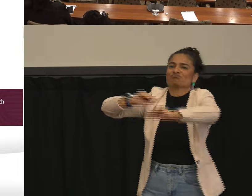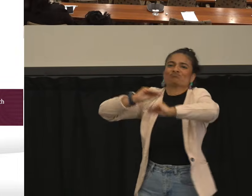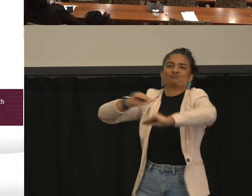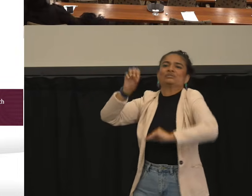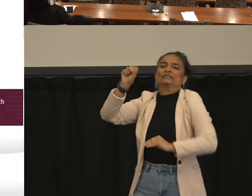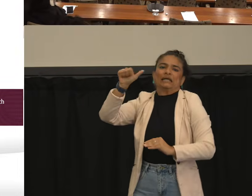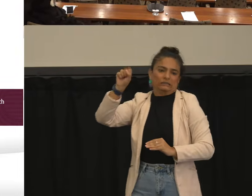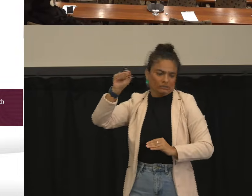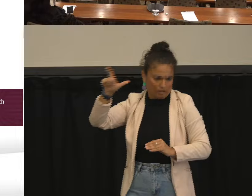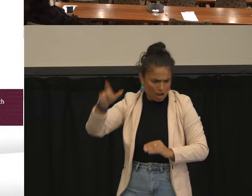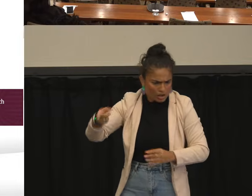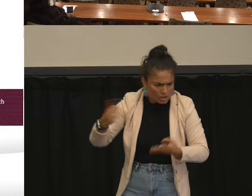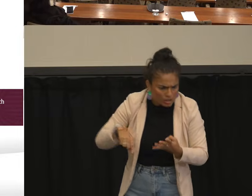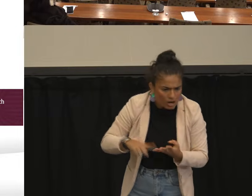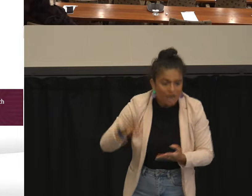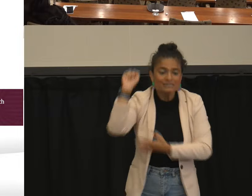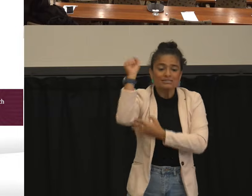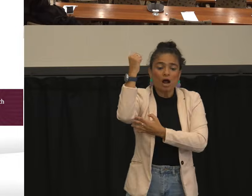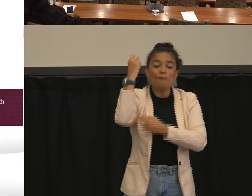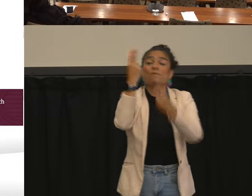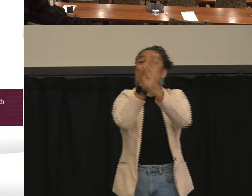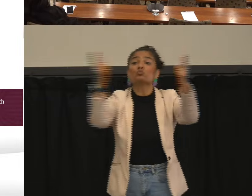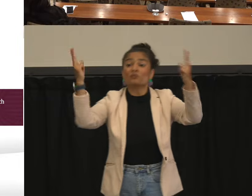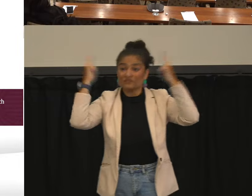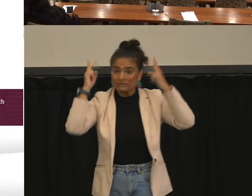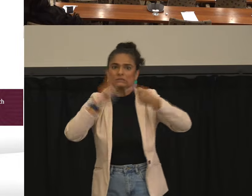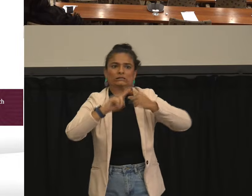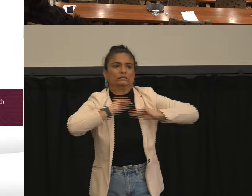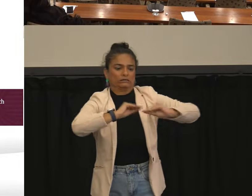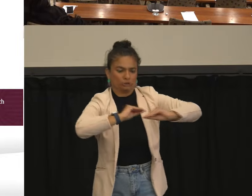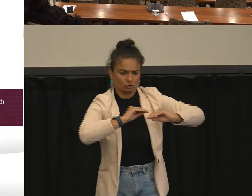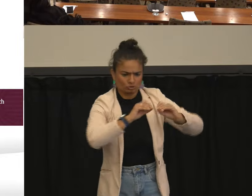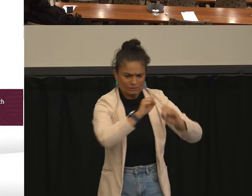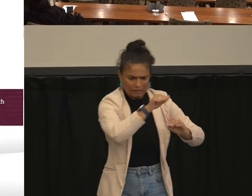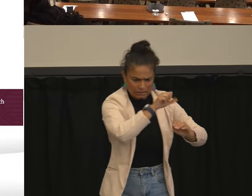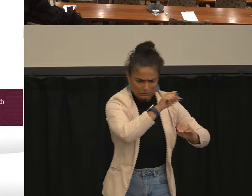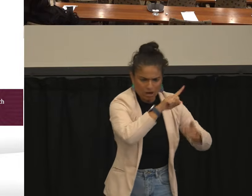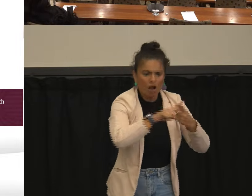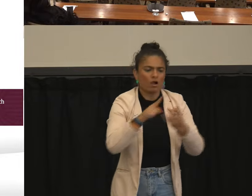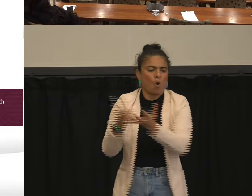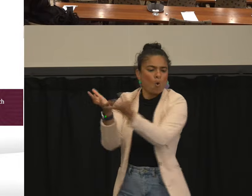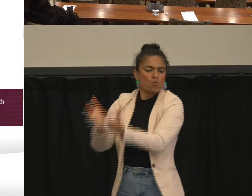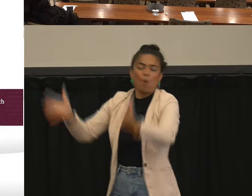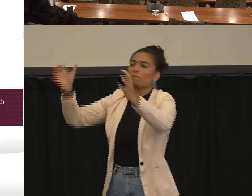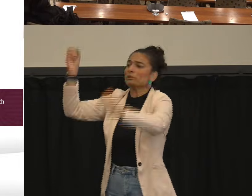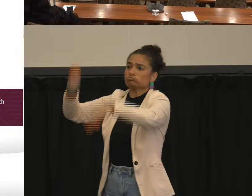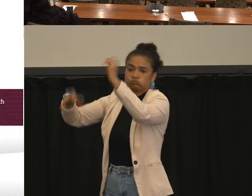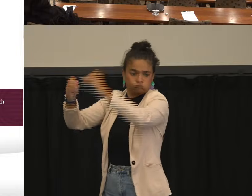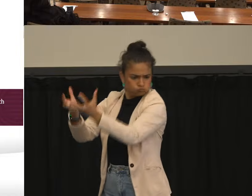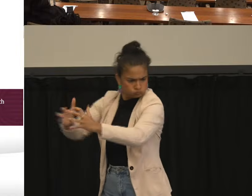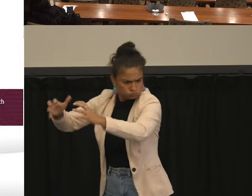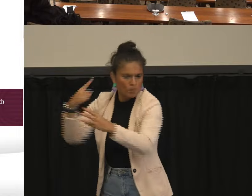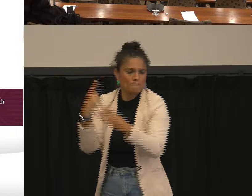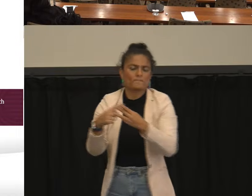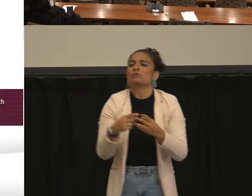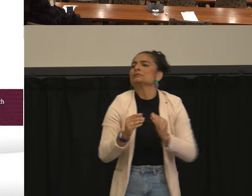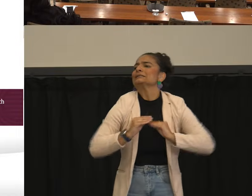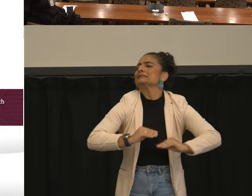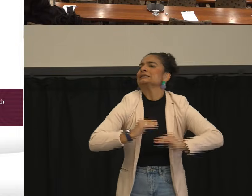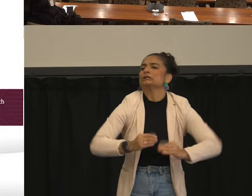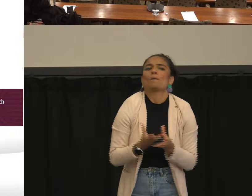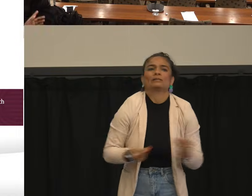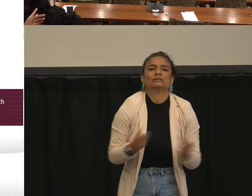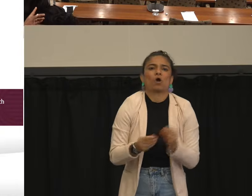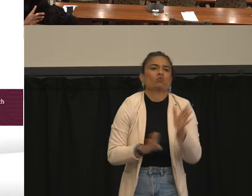also providing SASL courses. Stellenbosch University providing courses in SASL, corpus